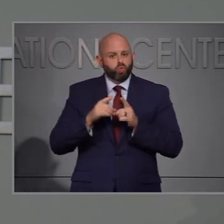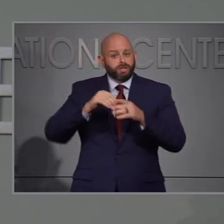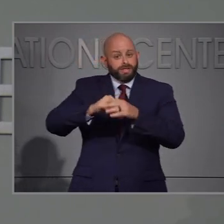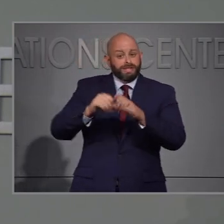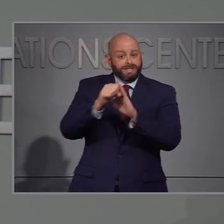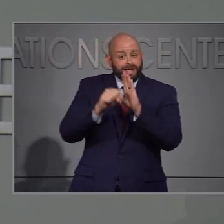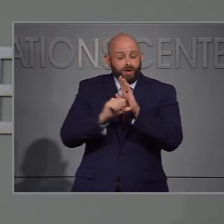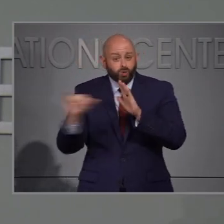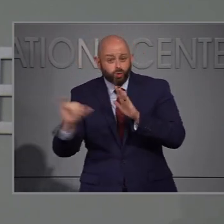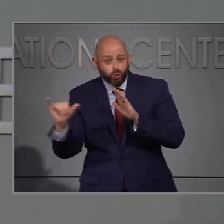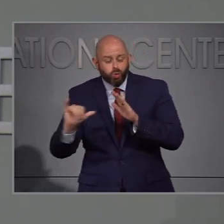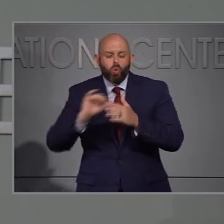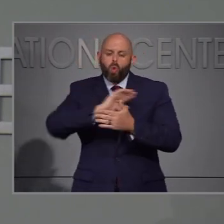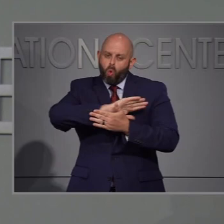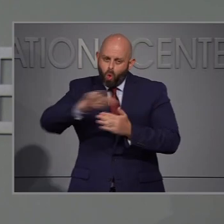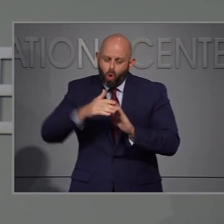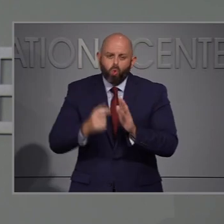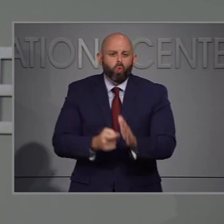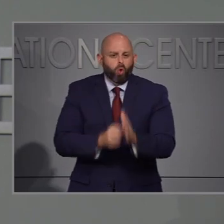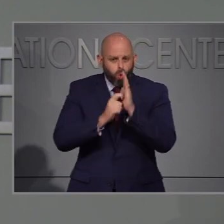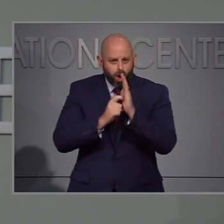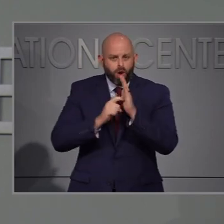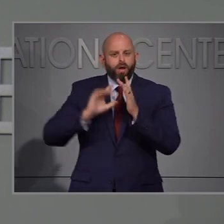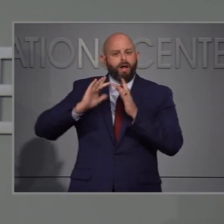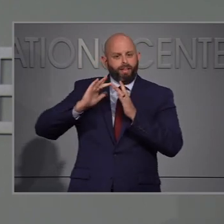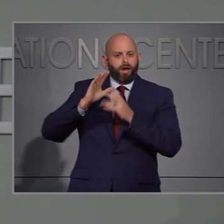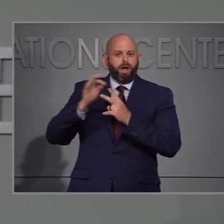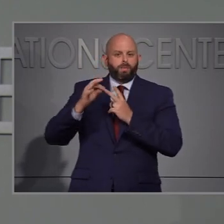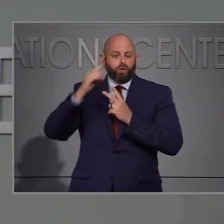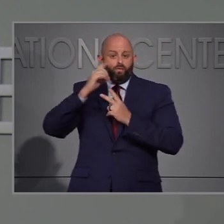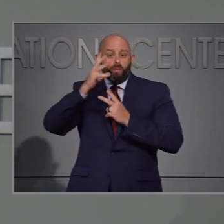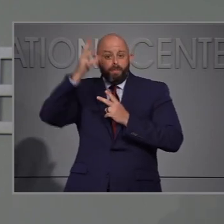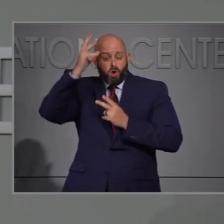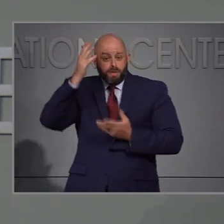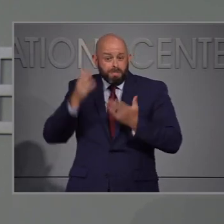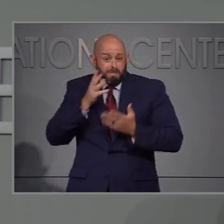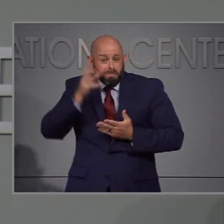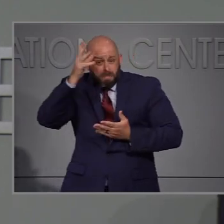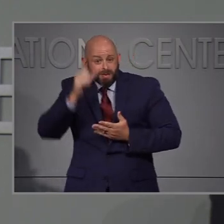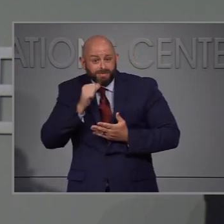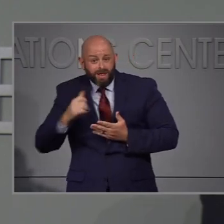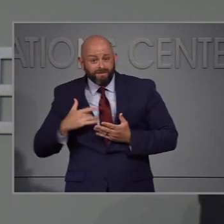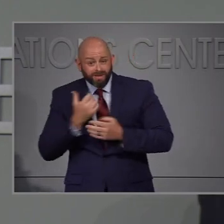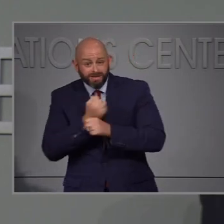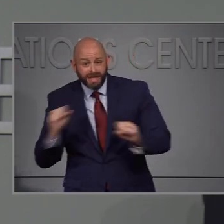providing a remote option for parents who see that as the best approach for their children.